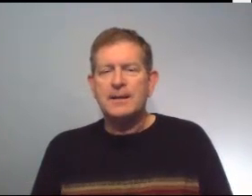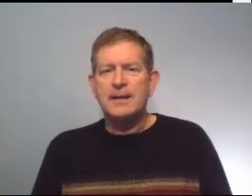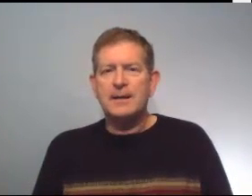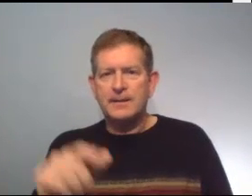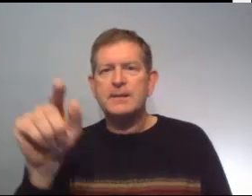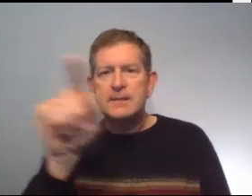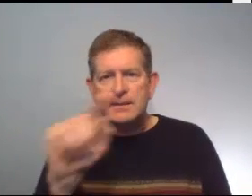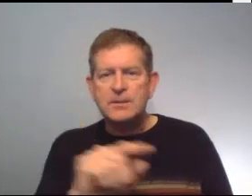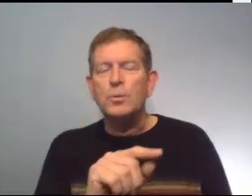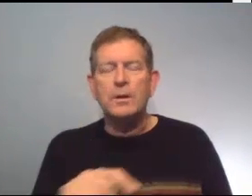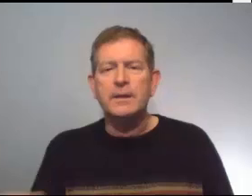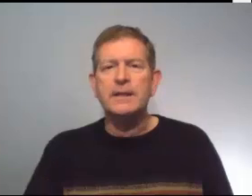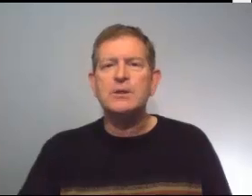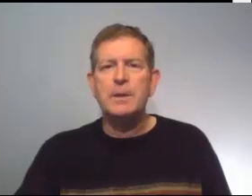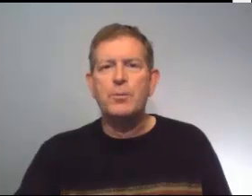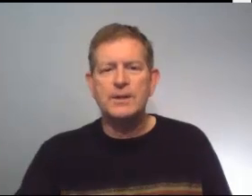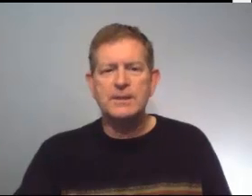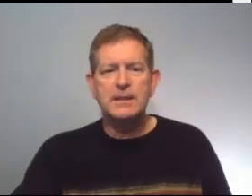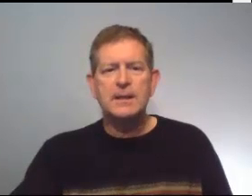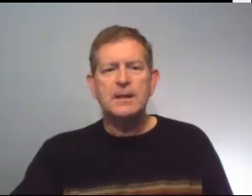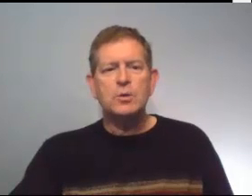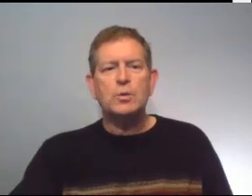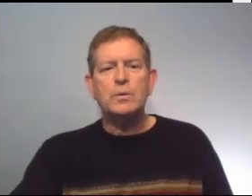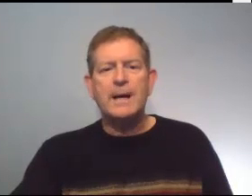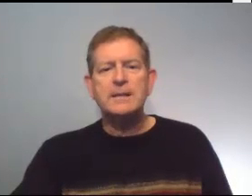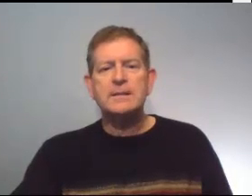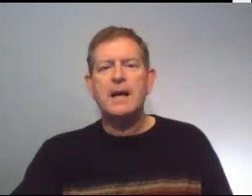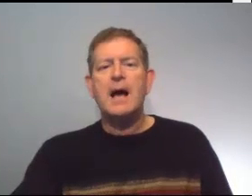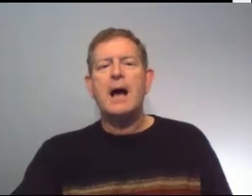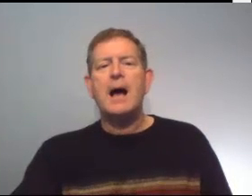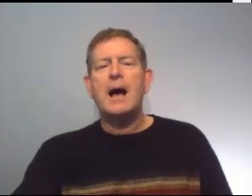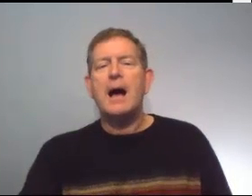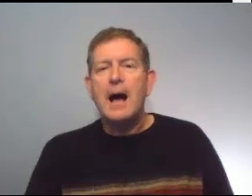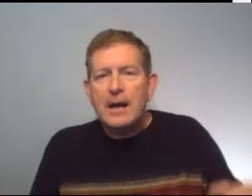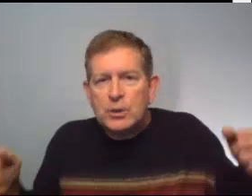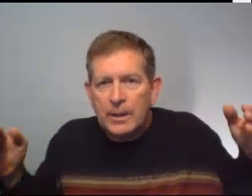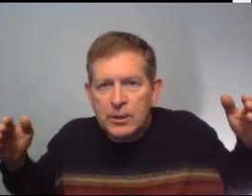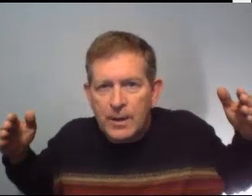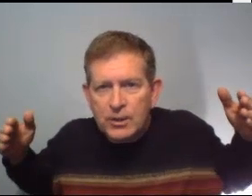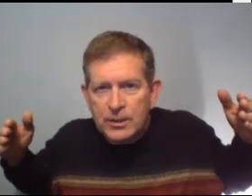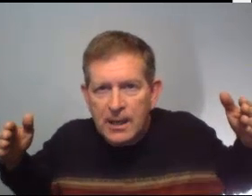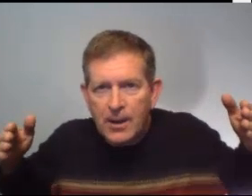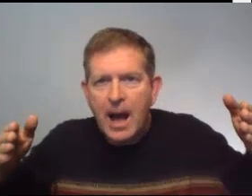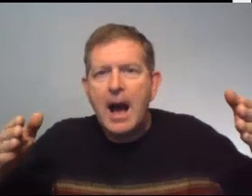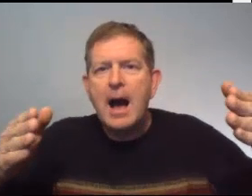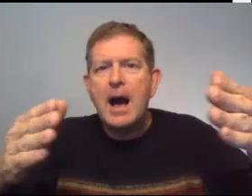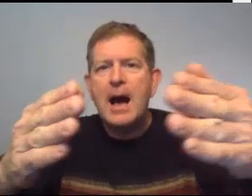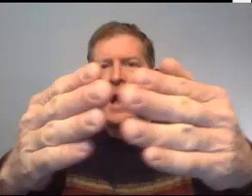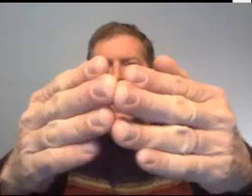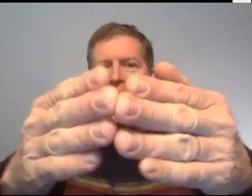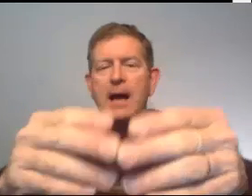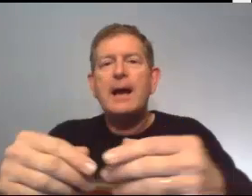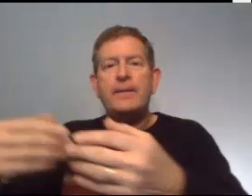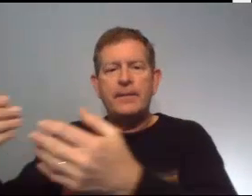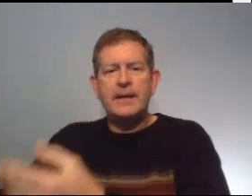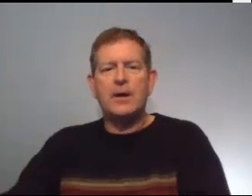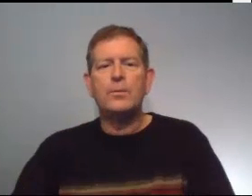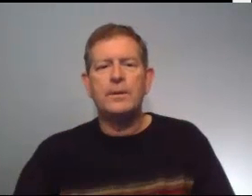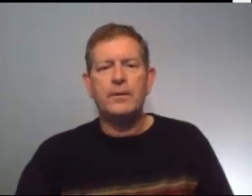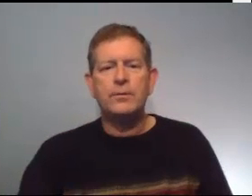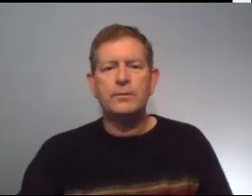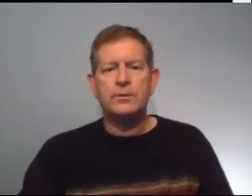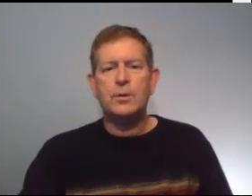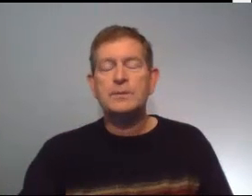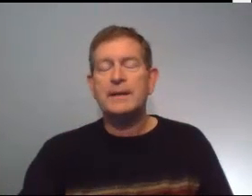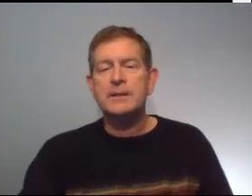patterns. The s will at least be present. So tú vas, showing direction now. A, and then the